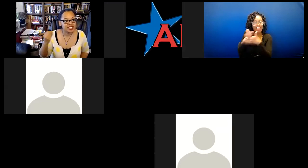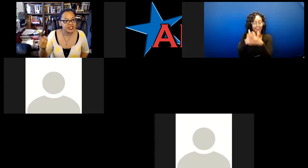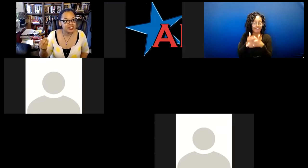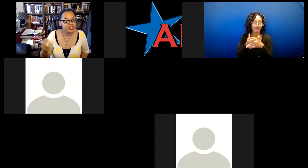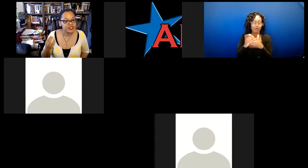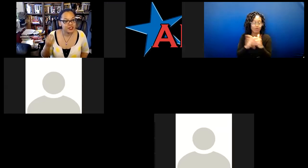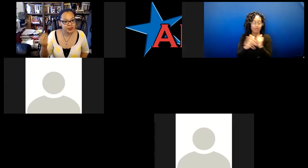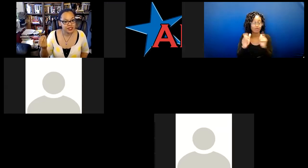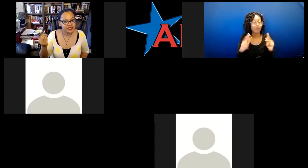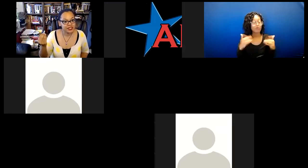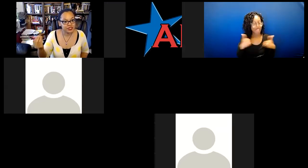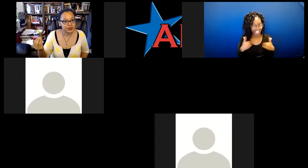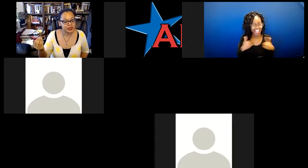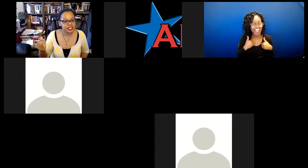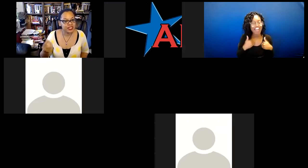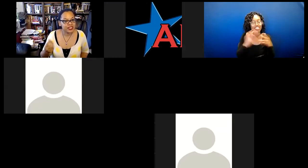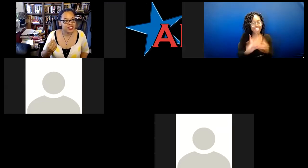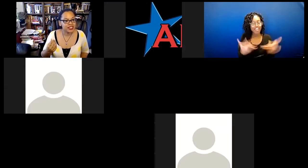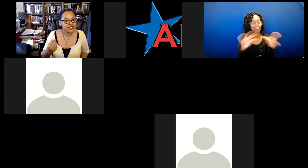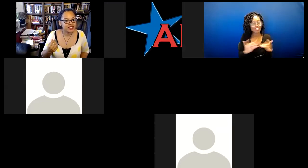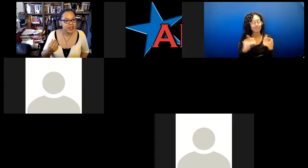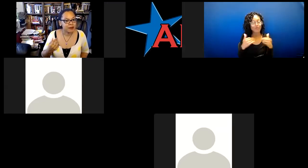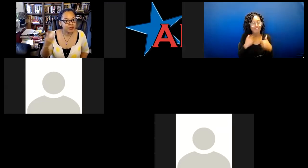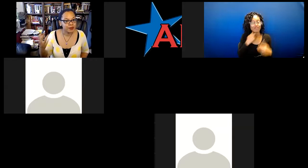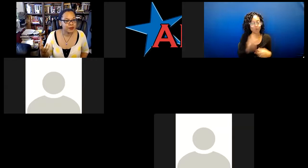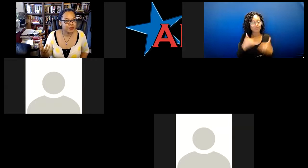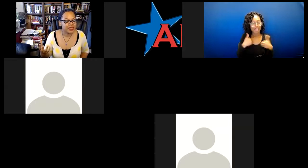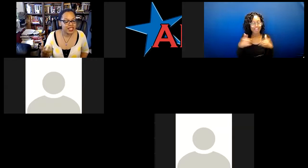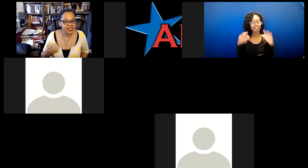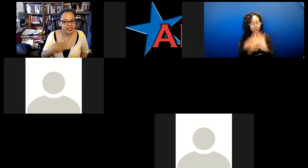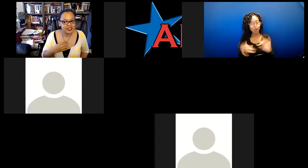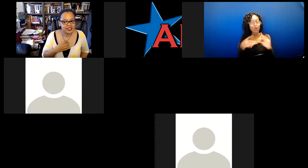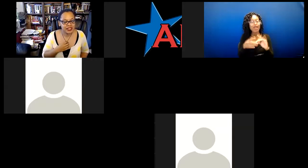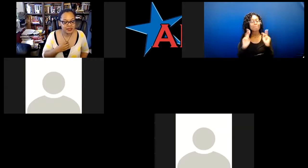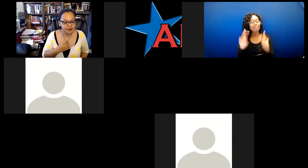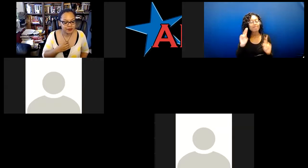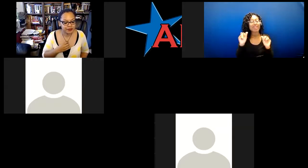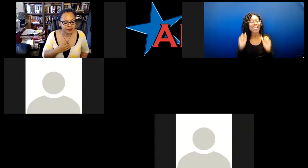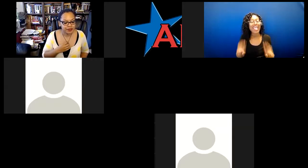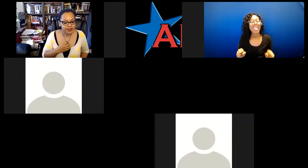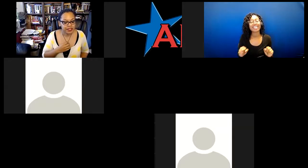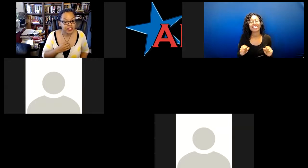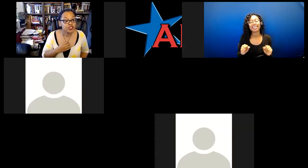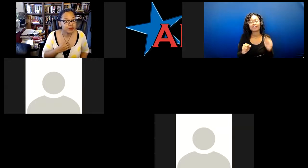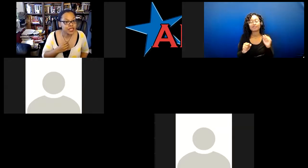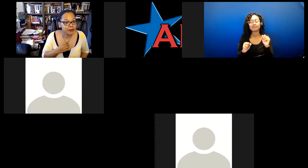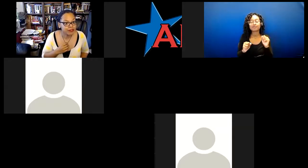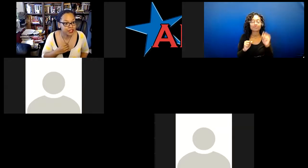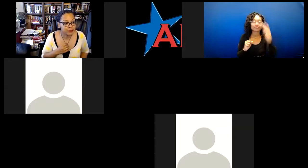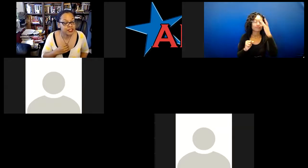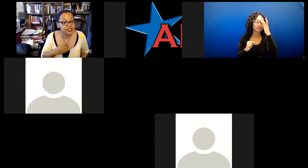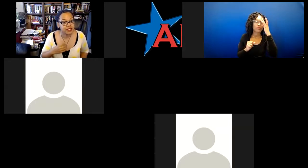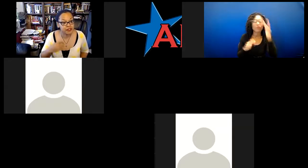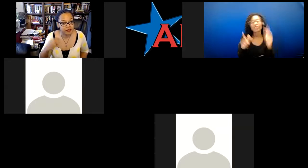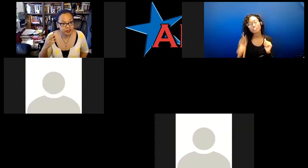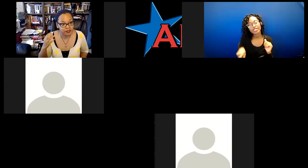a narrative, there is a voice, there is a story that people can, that should be amplified,